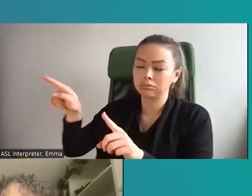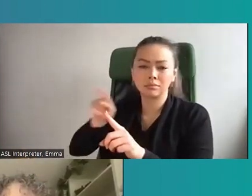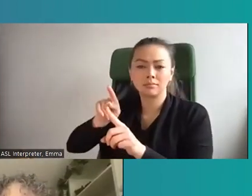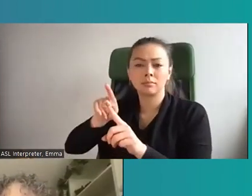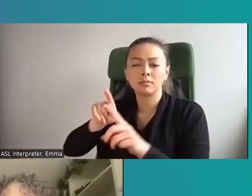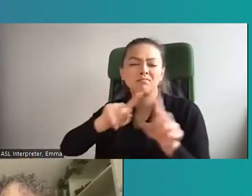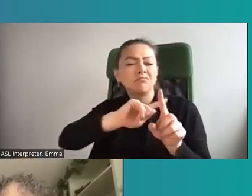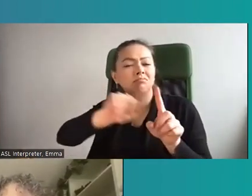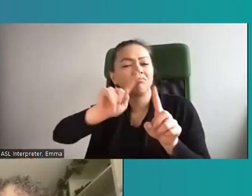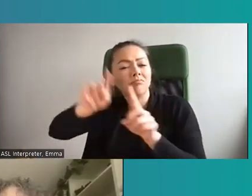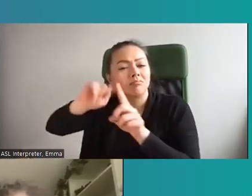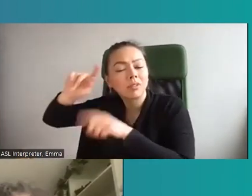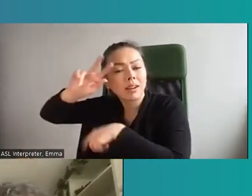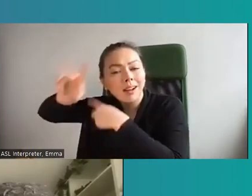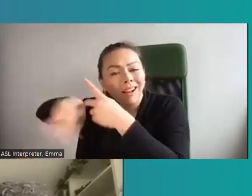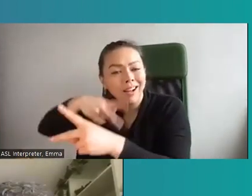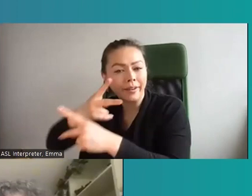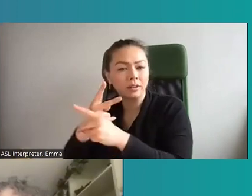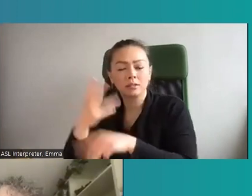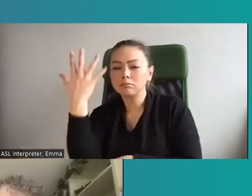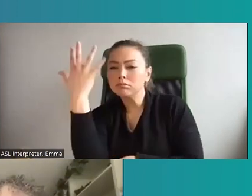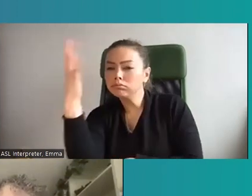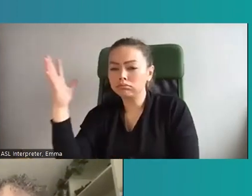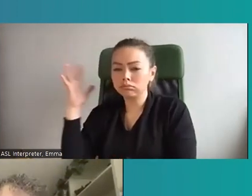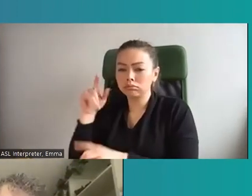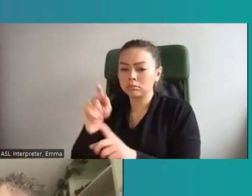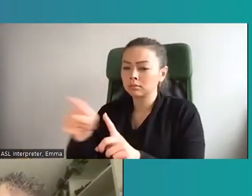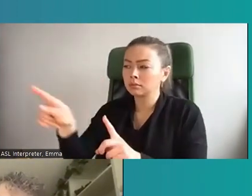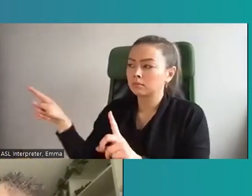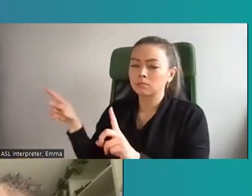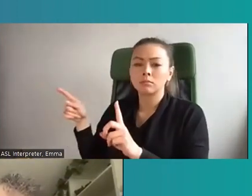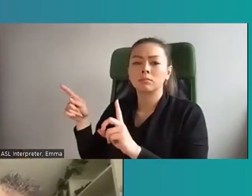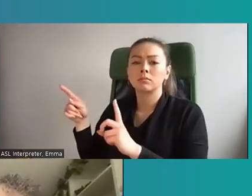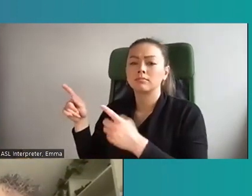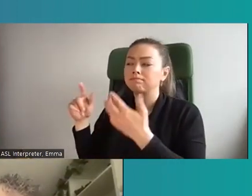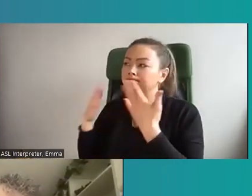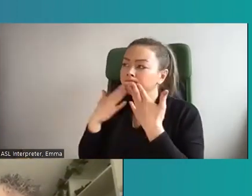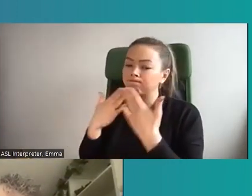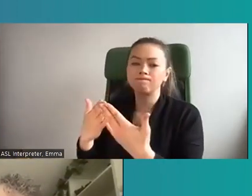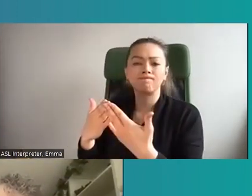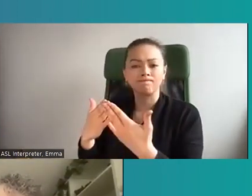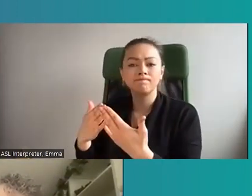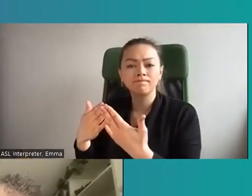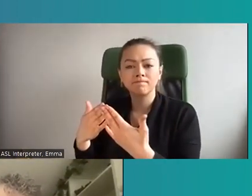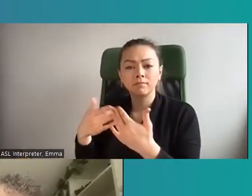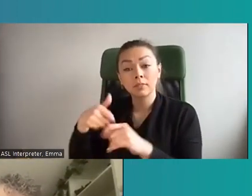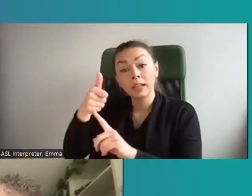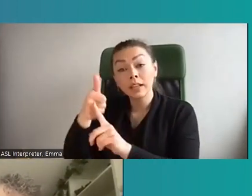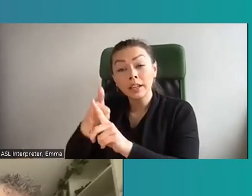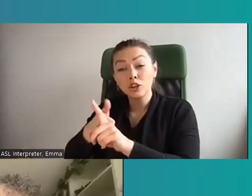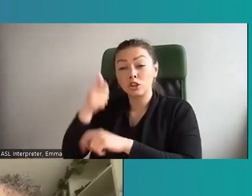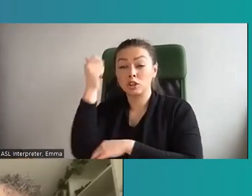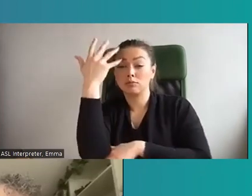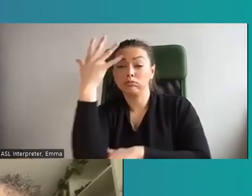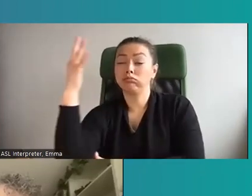everywhere. And they're all, you know, meant to have a purpose. They bring us our games. You know,